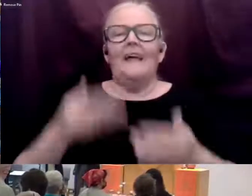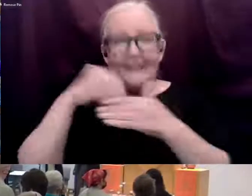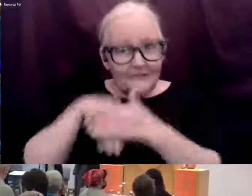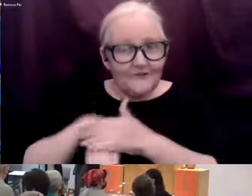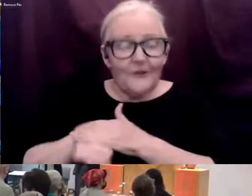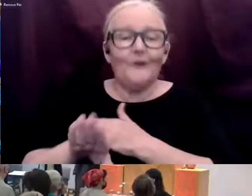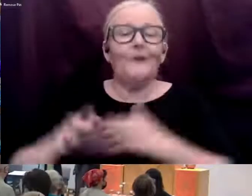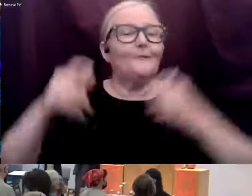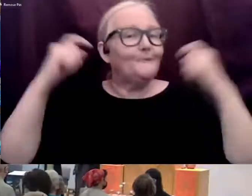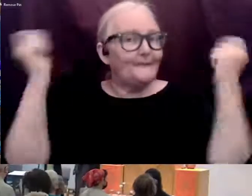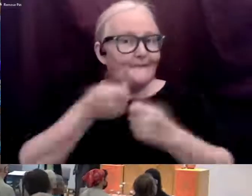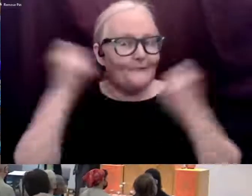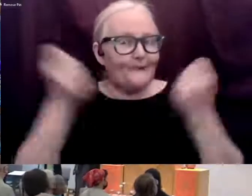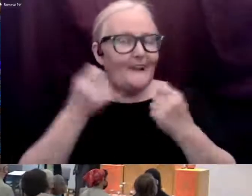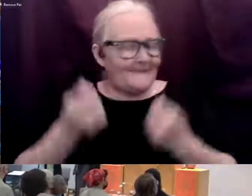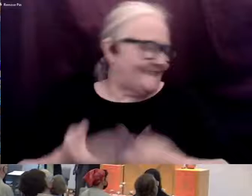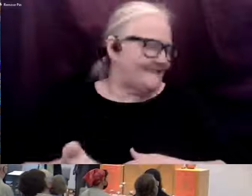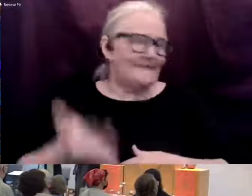rejoice, and come in.